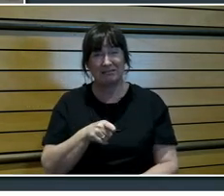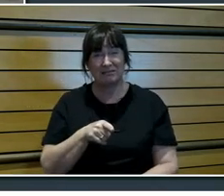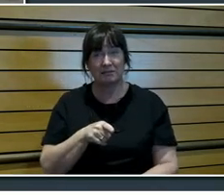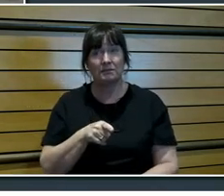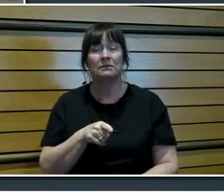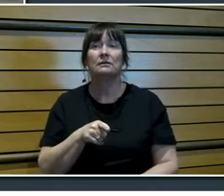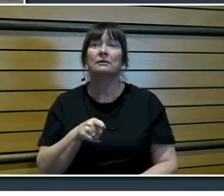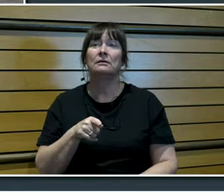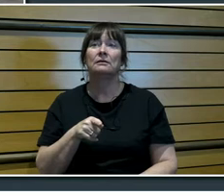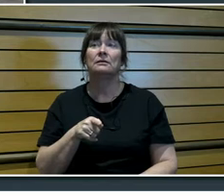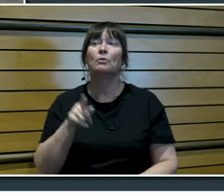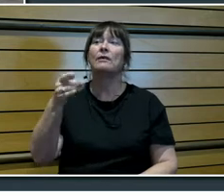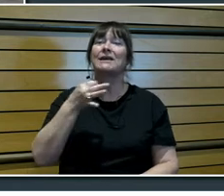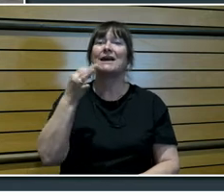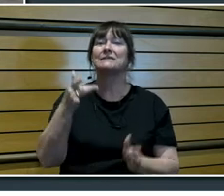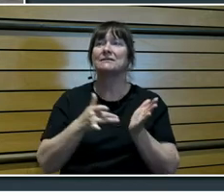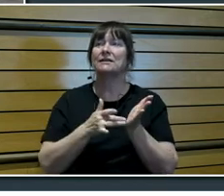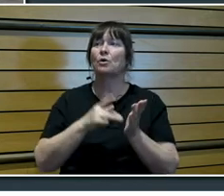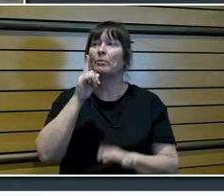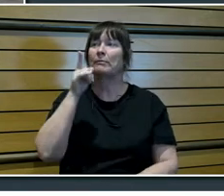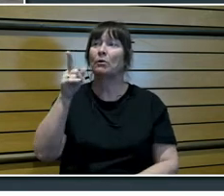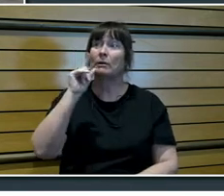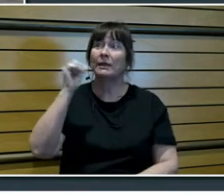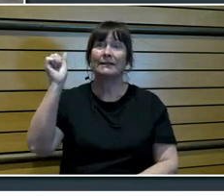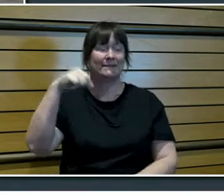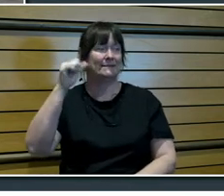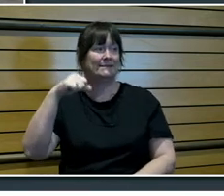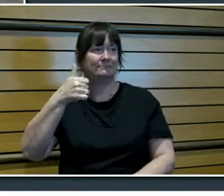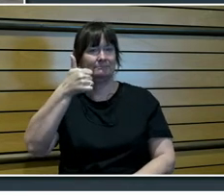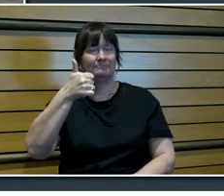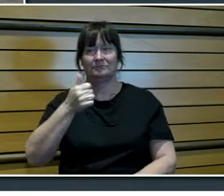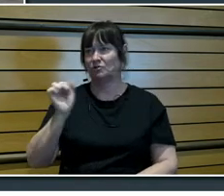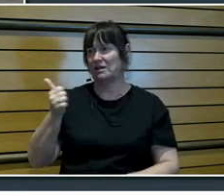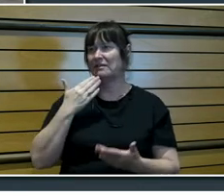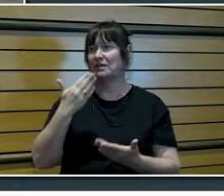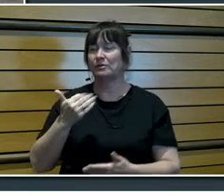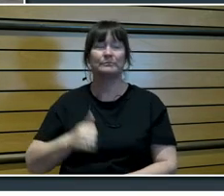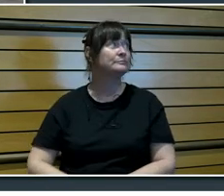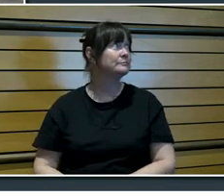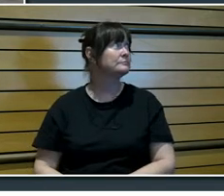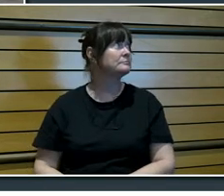That would need to be a question about technical people, if that's... Thank you.